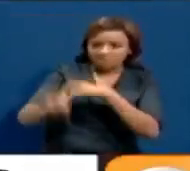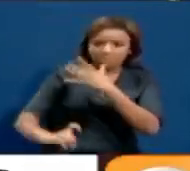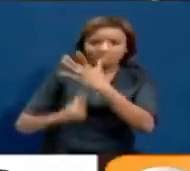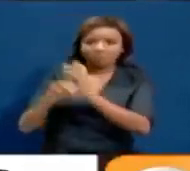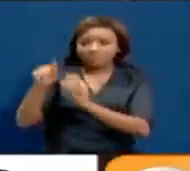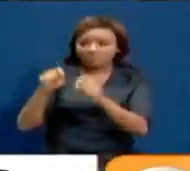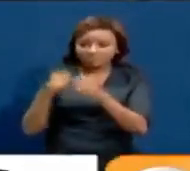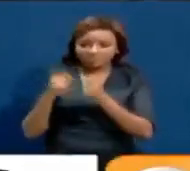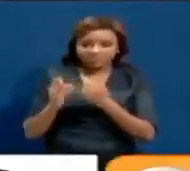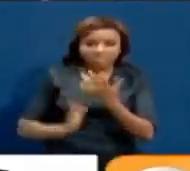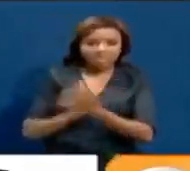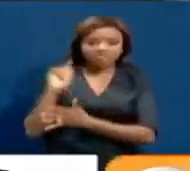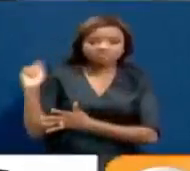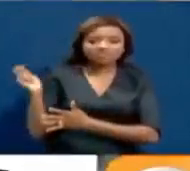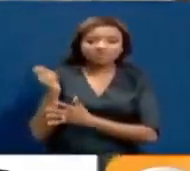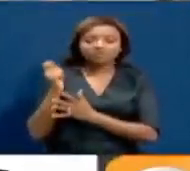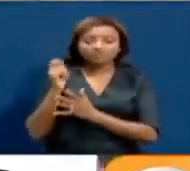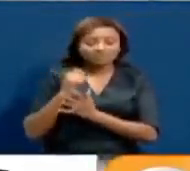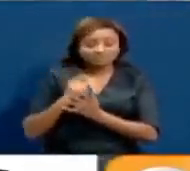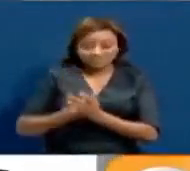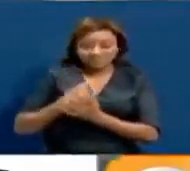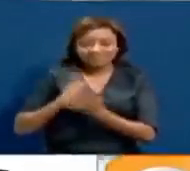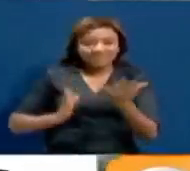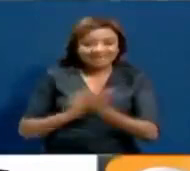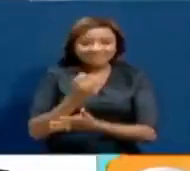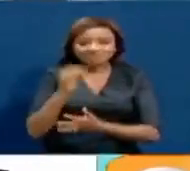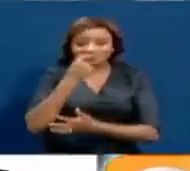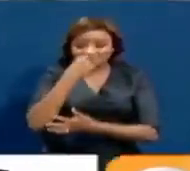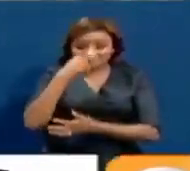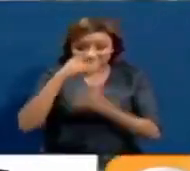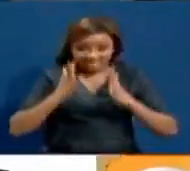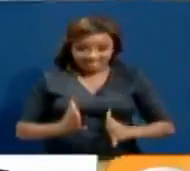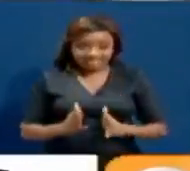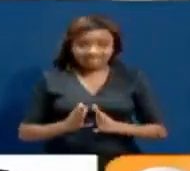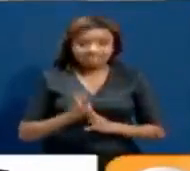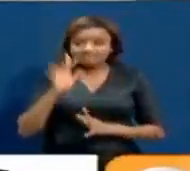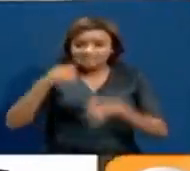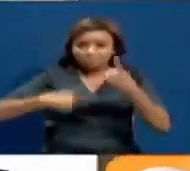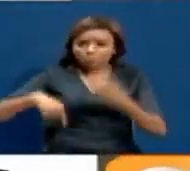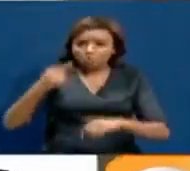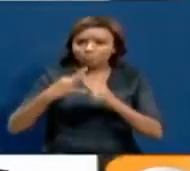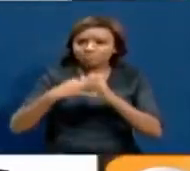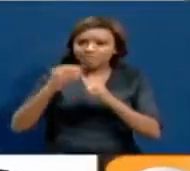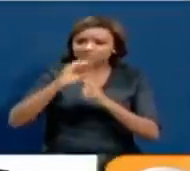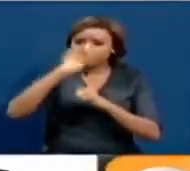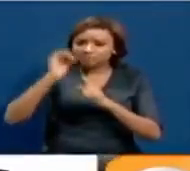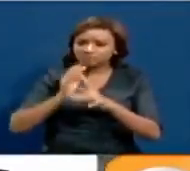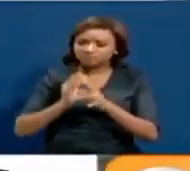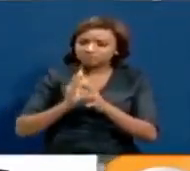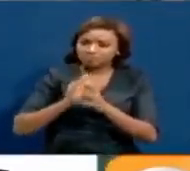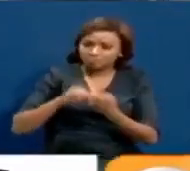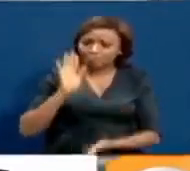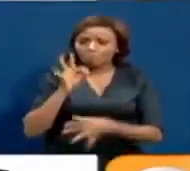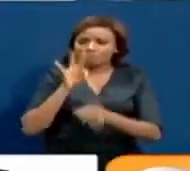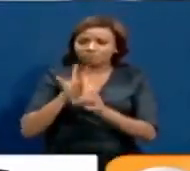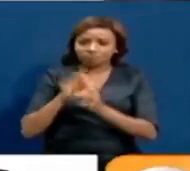the rights of Tanzanians by rigging. Incumbent President John Pombe Magufuli won the election with over 80% of votes, securing his